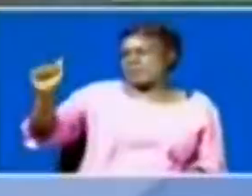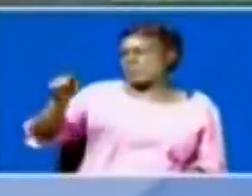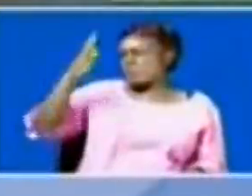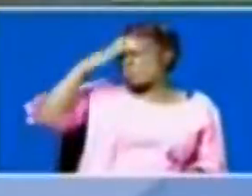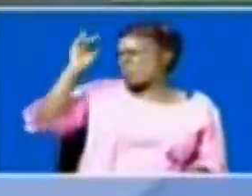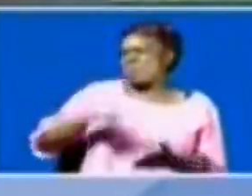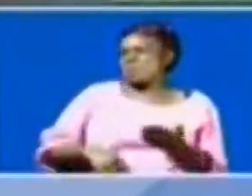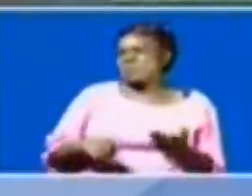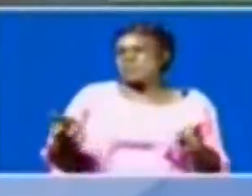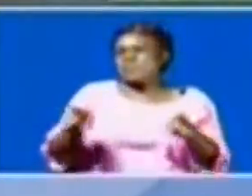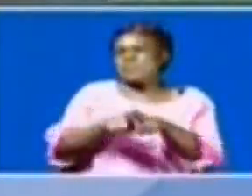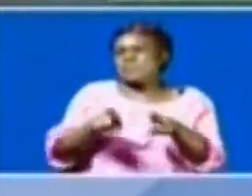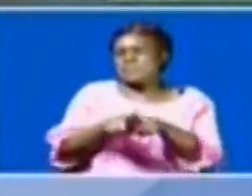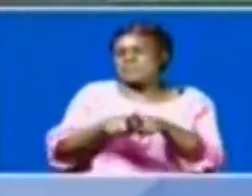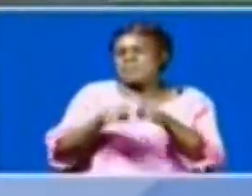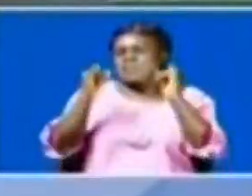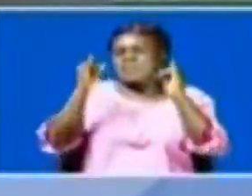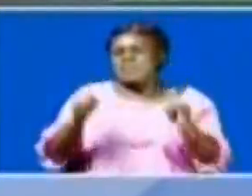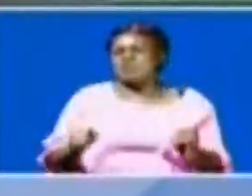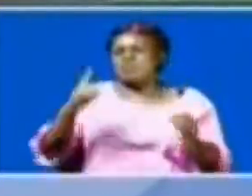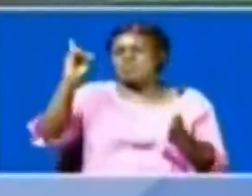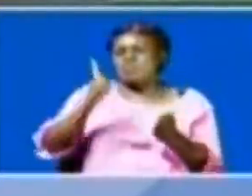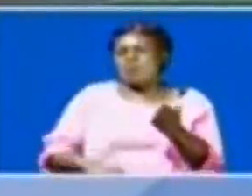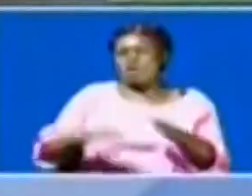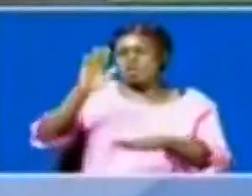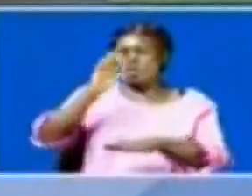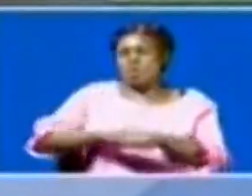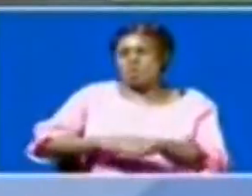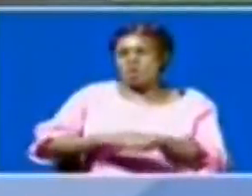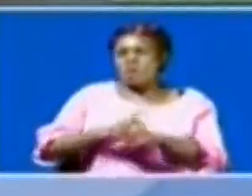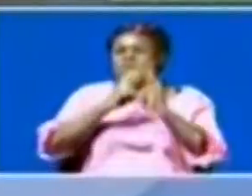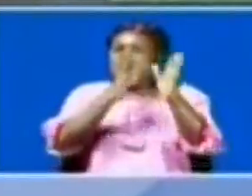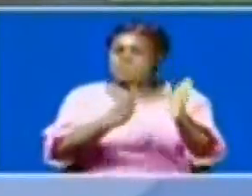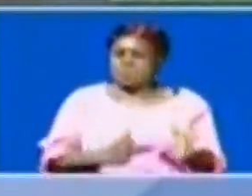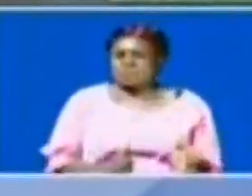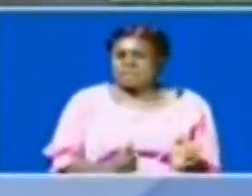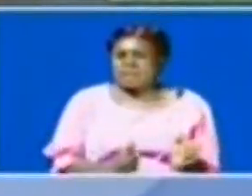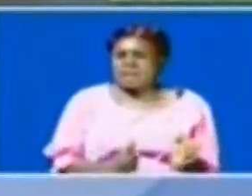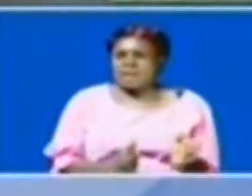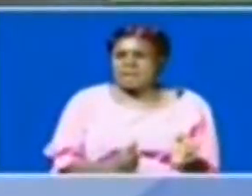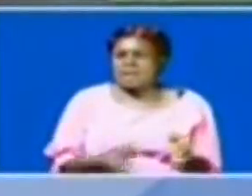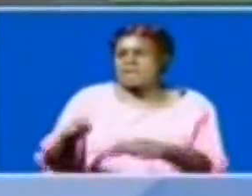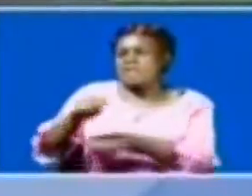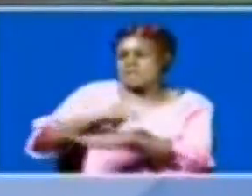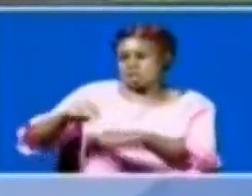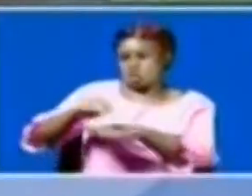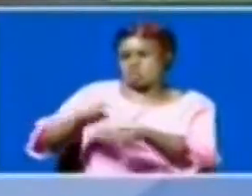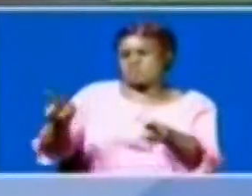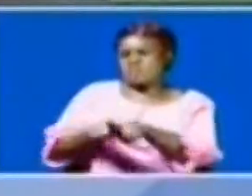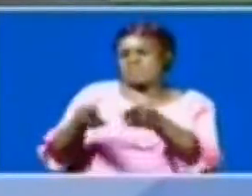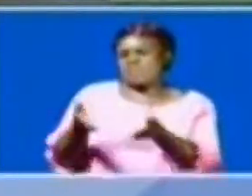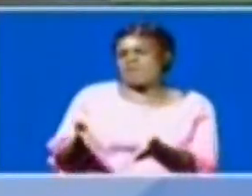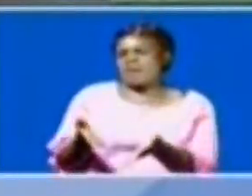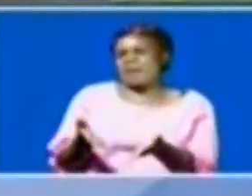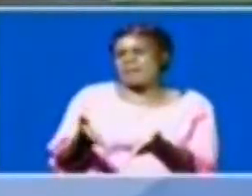know anything? And also, what is the latest concerning the journalist Oduor, who was also is also